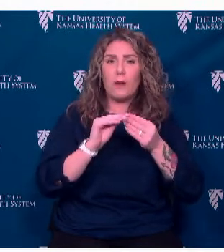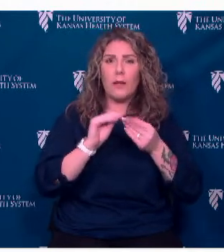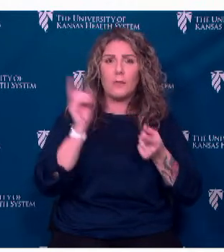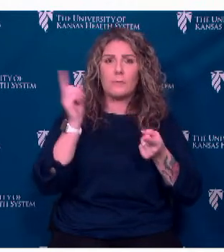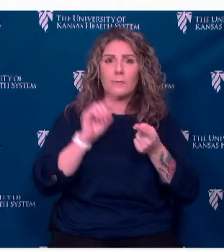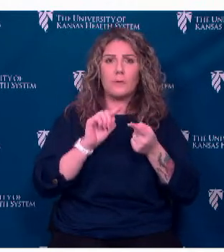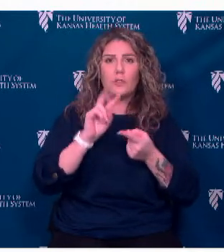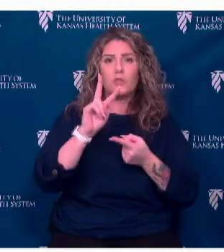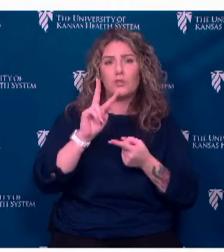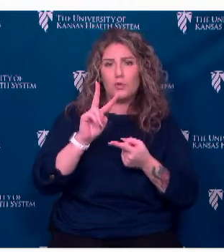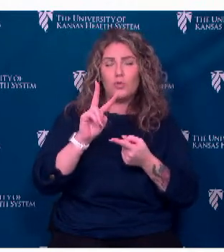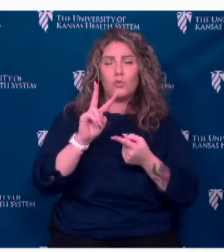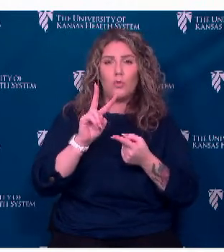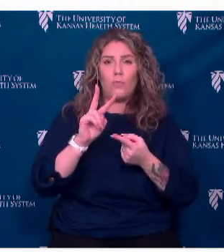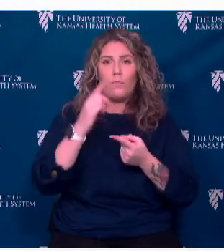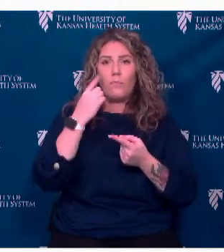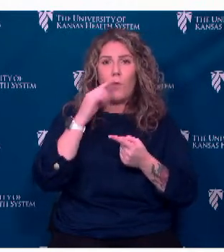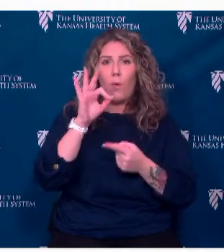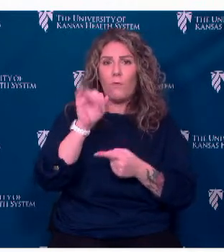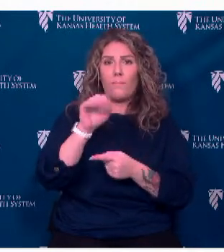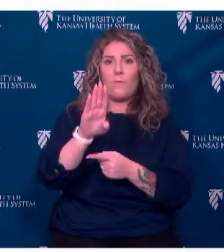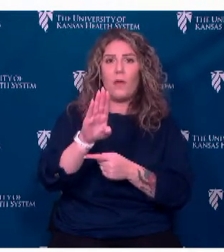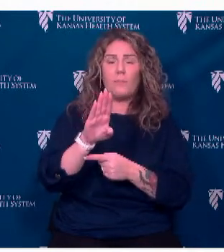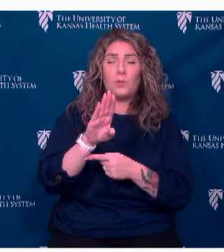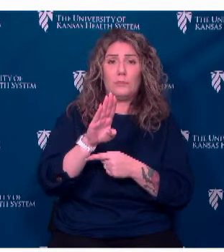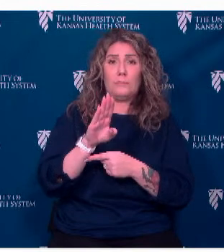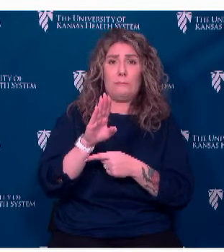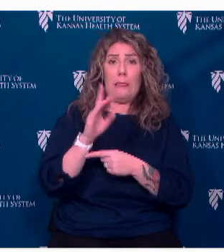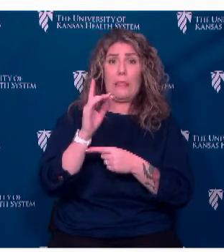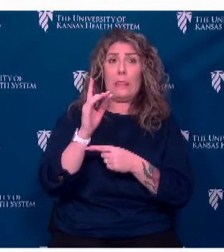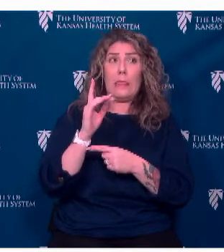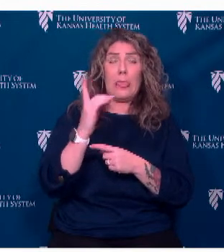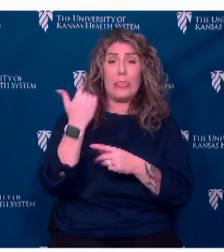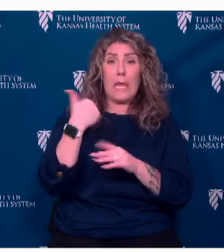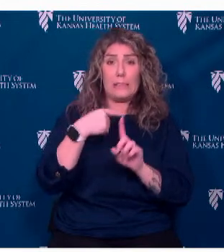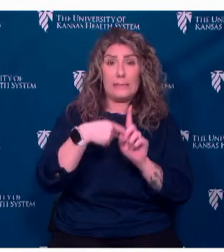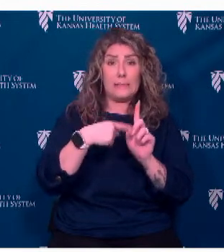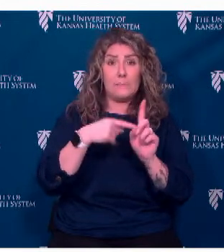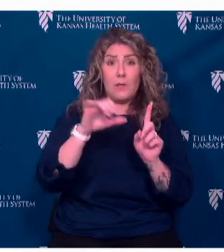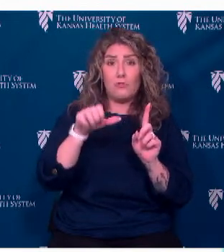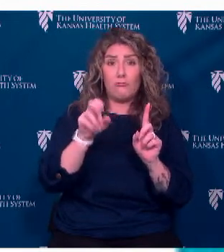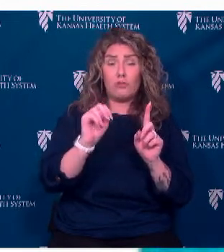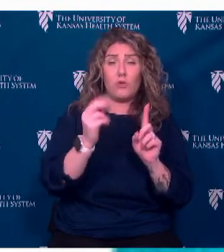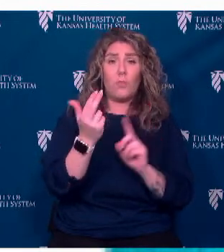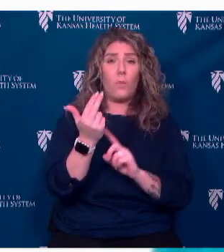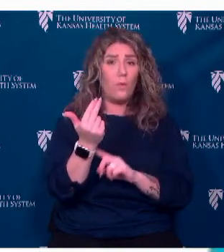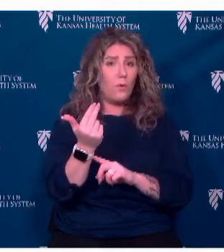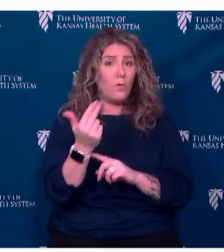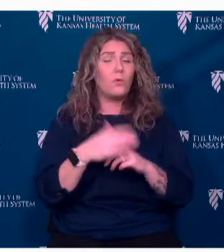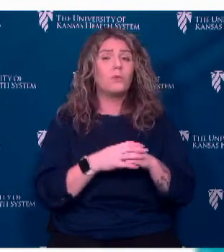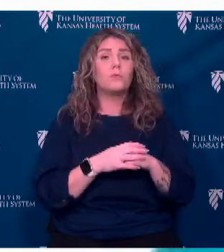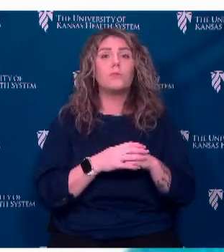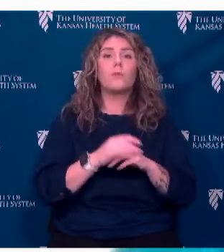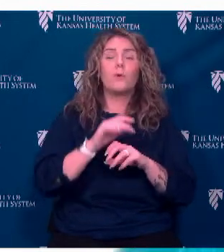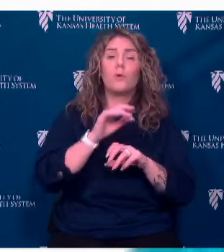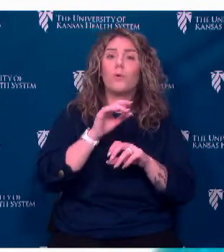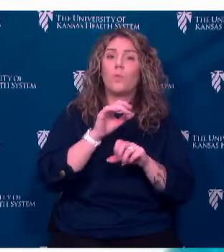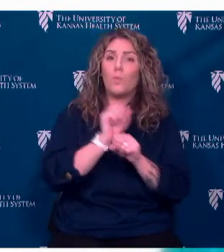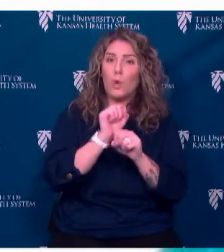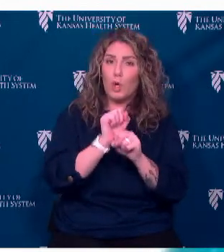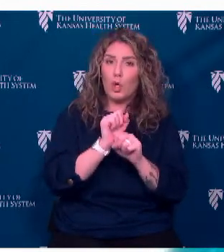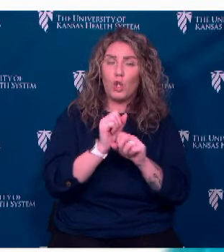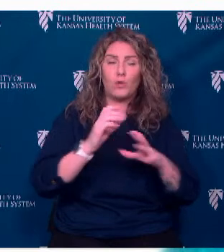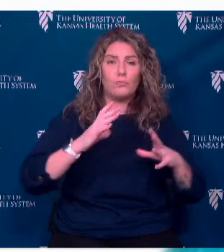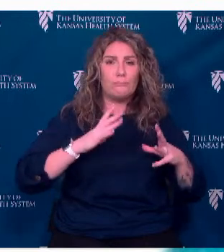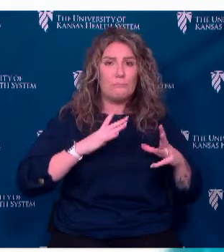the month from 13 back in January. Our associates out is also substantially